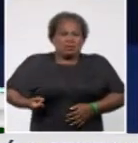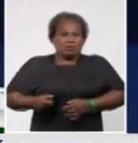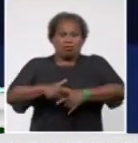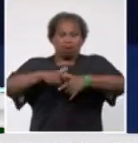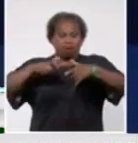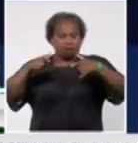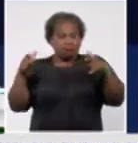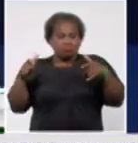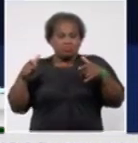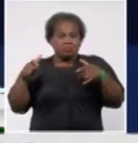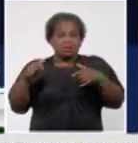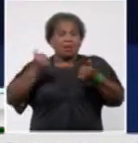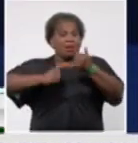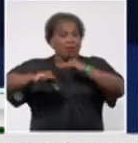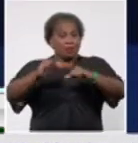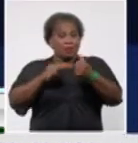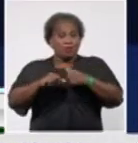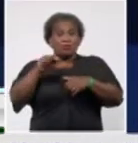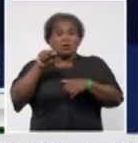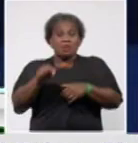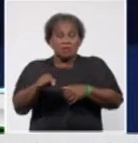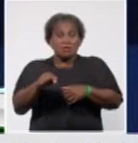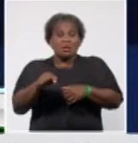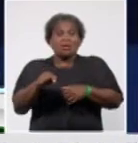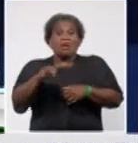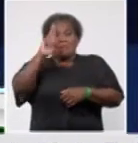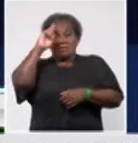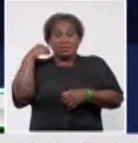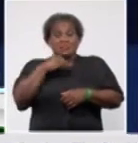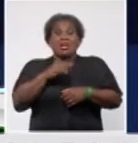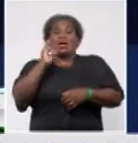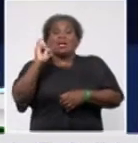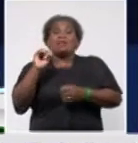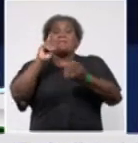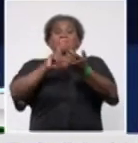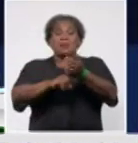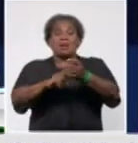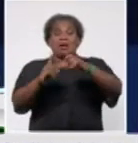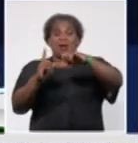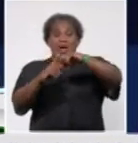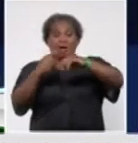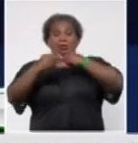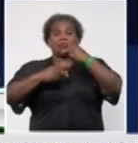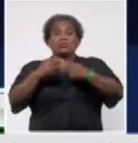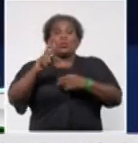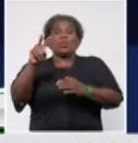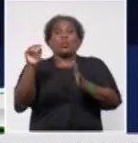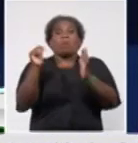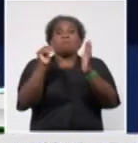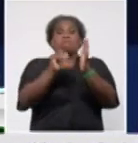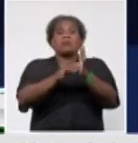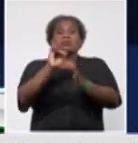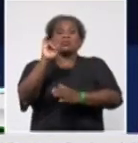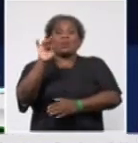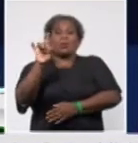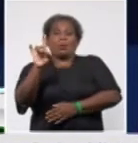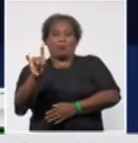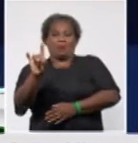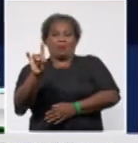2,069 of the samples were processed at the Pedro Curi Tropical Medicine Institute,